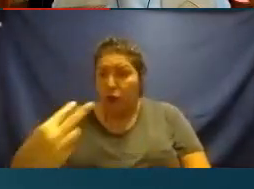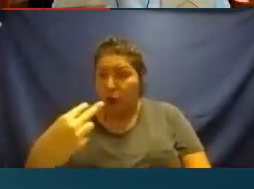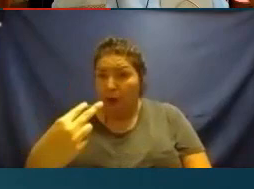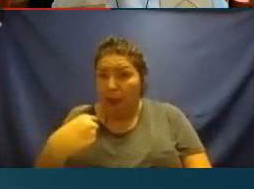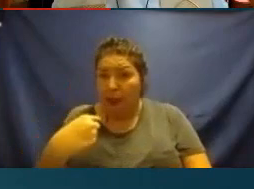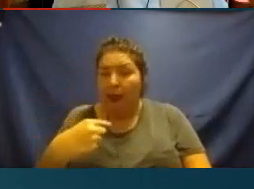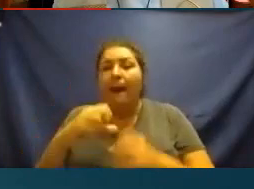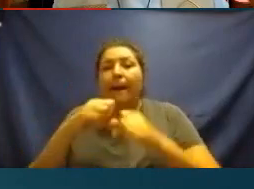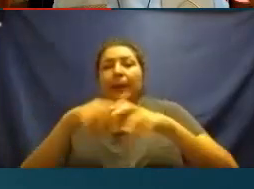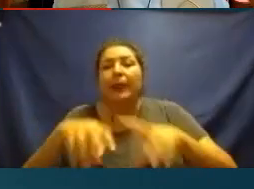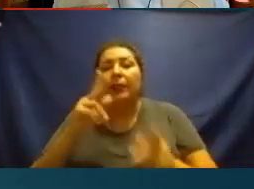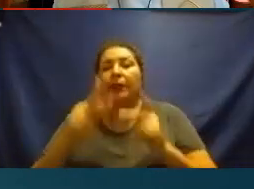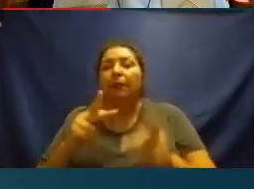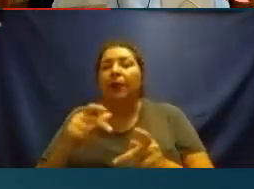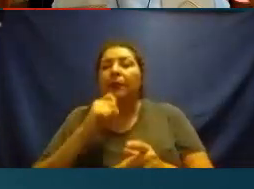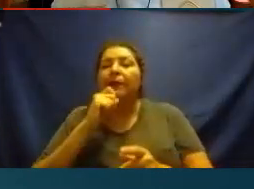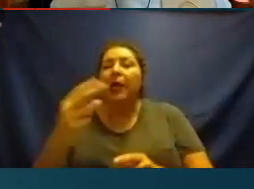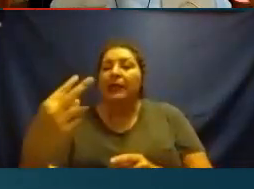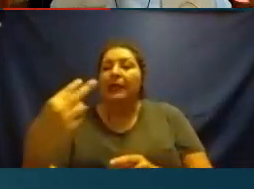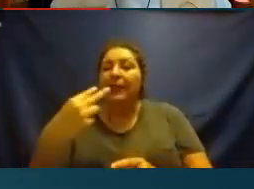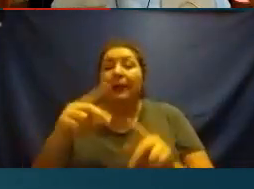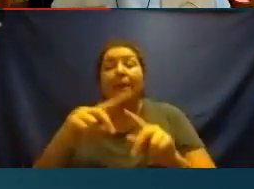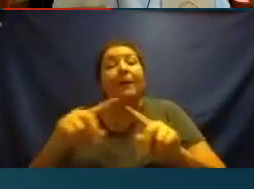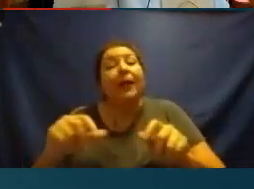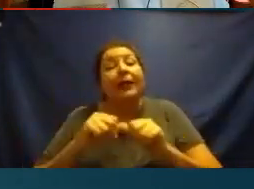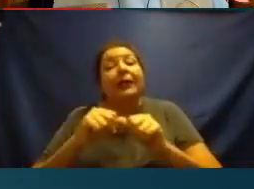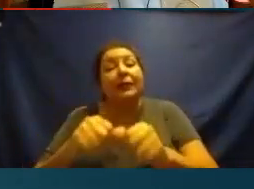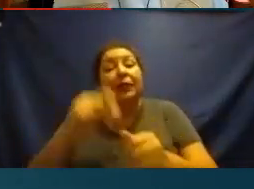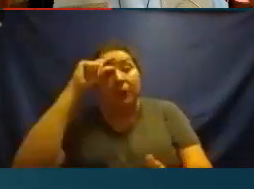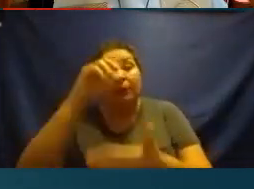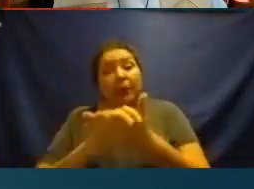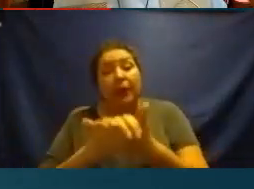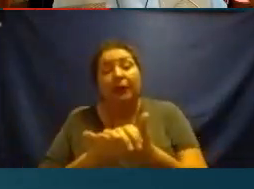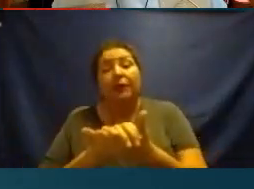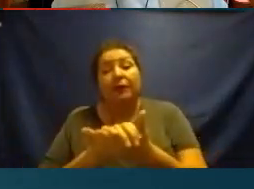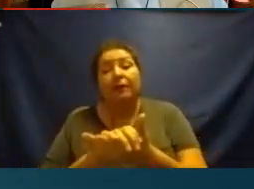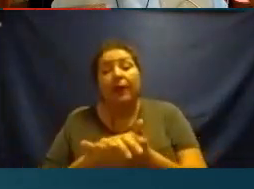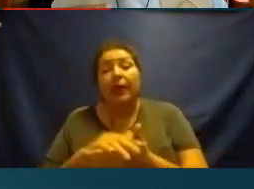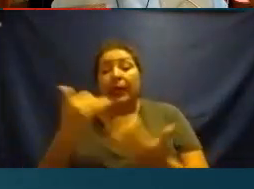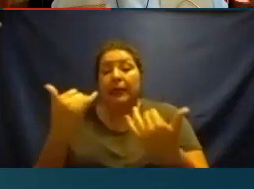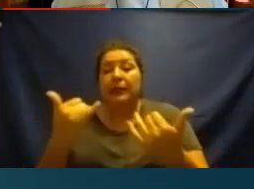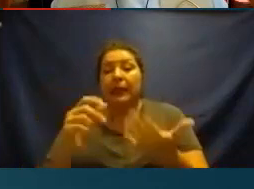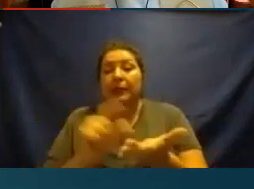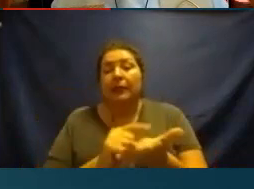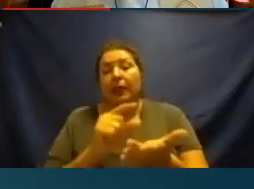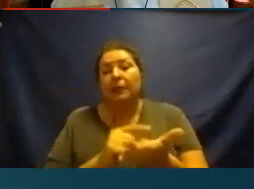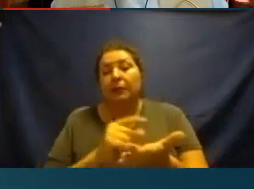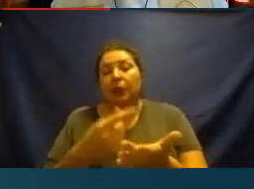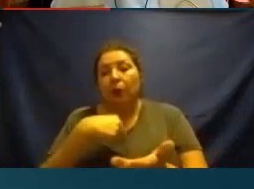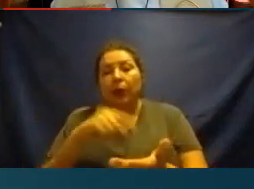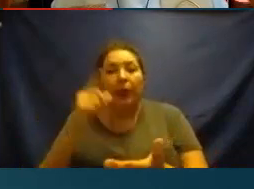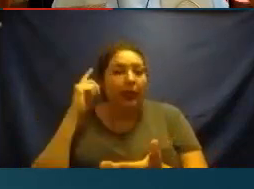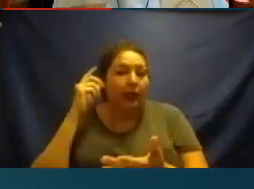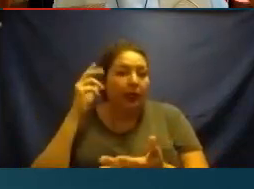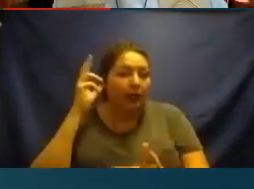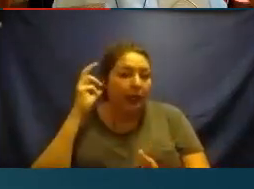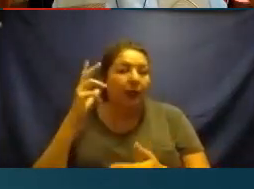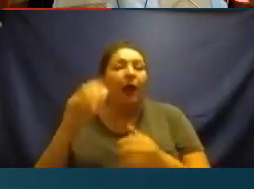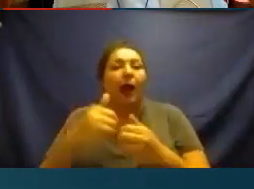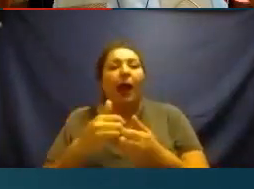are those who have not seen and have yet believed." In today's gospel, we hear how Jesus did that with the